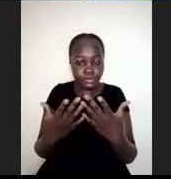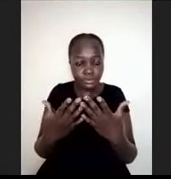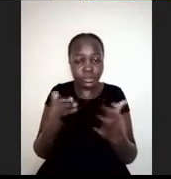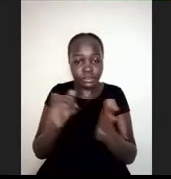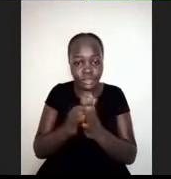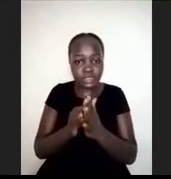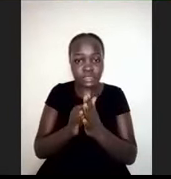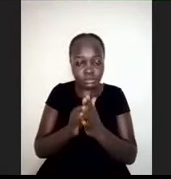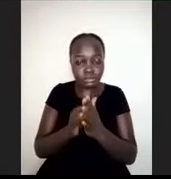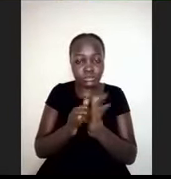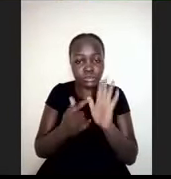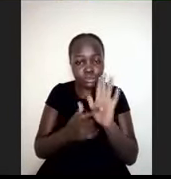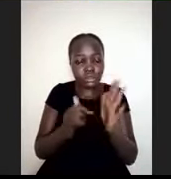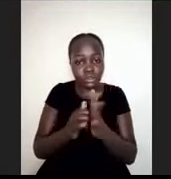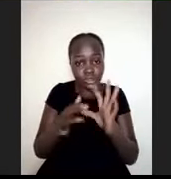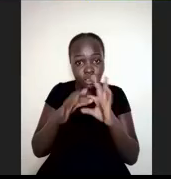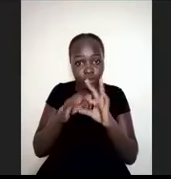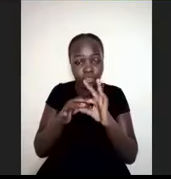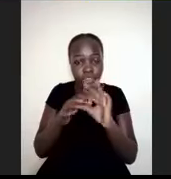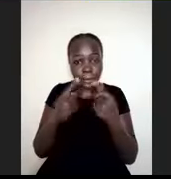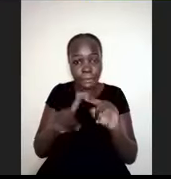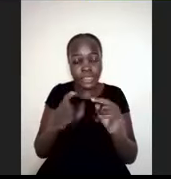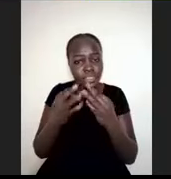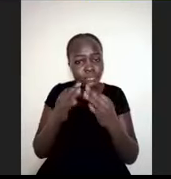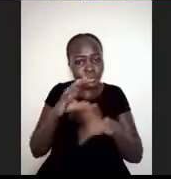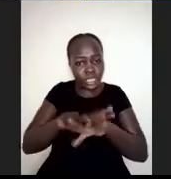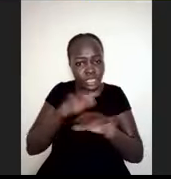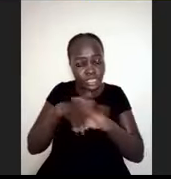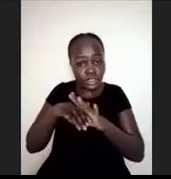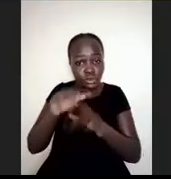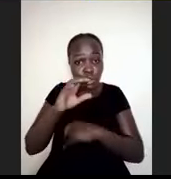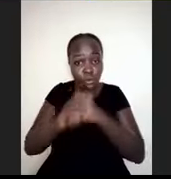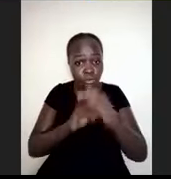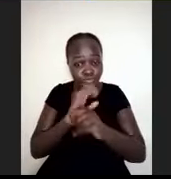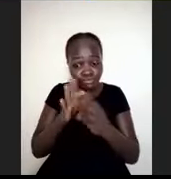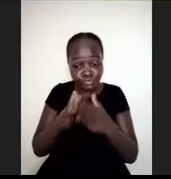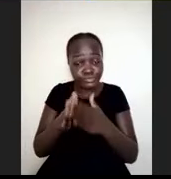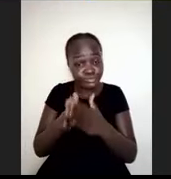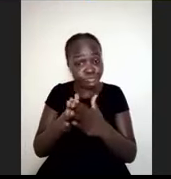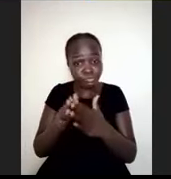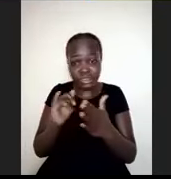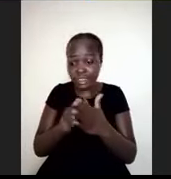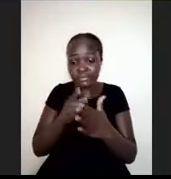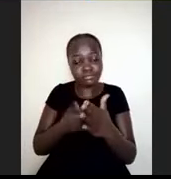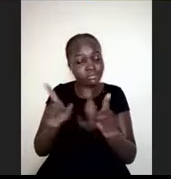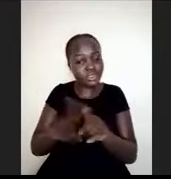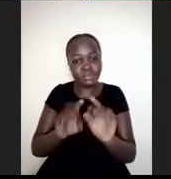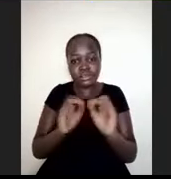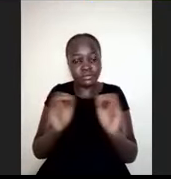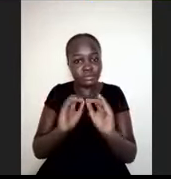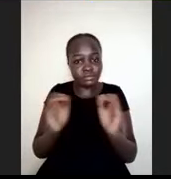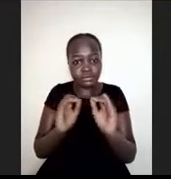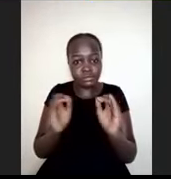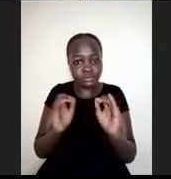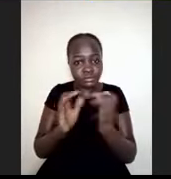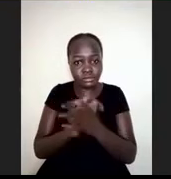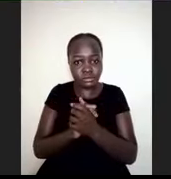bonding. But when you get into pornography, that's not the case.